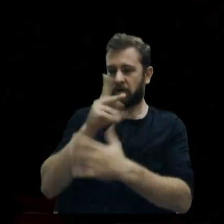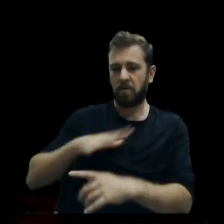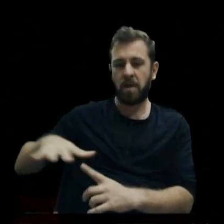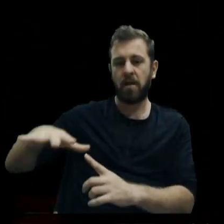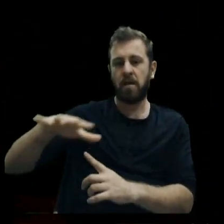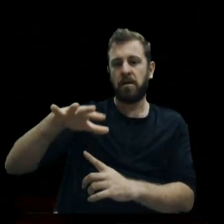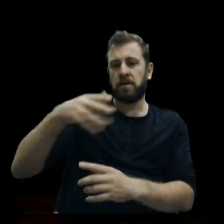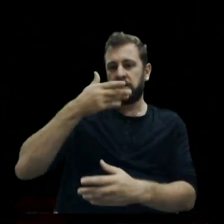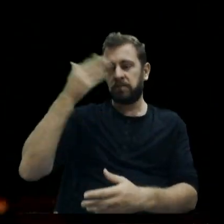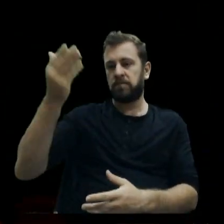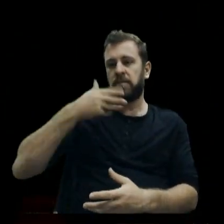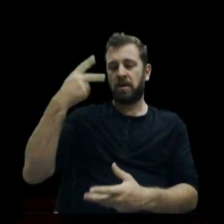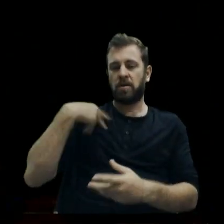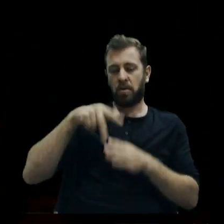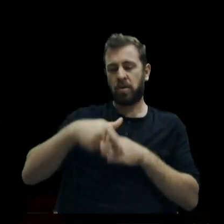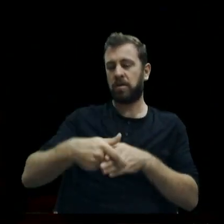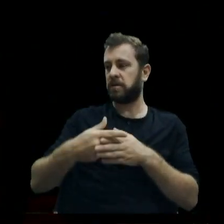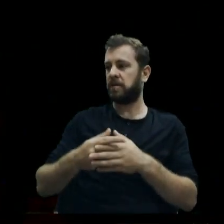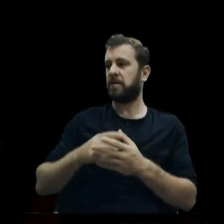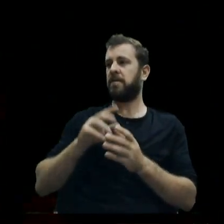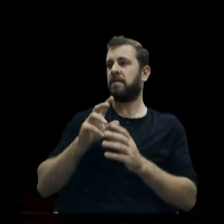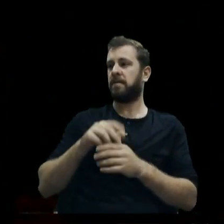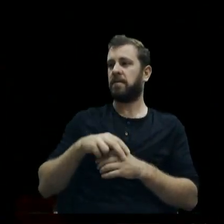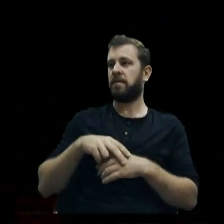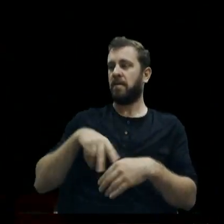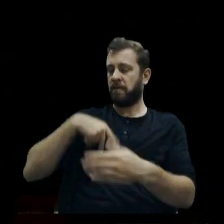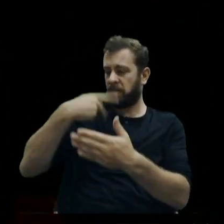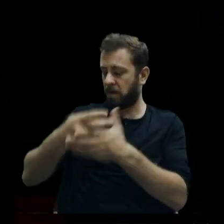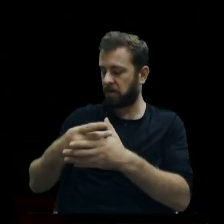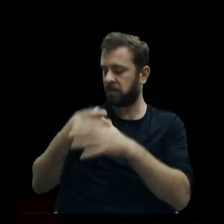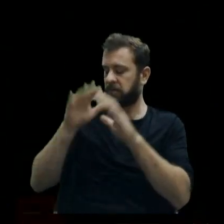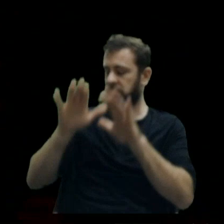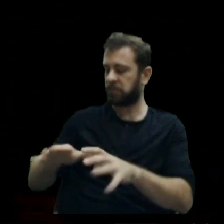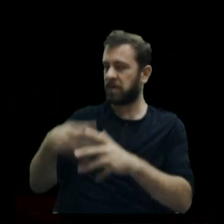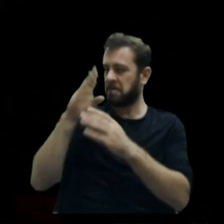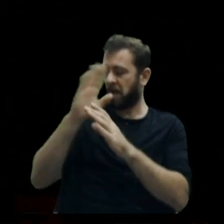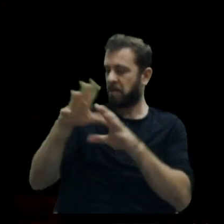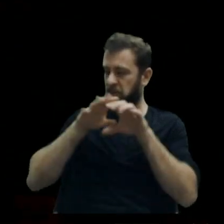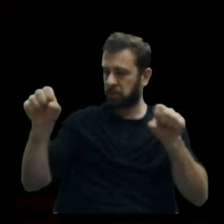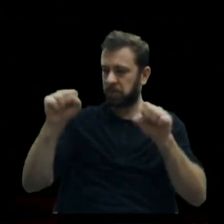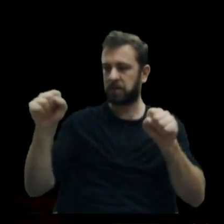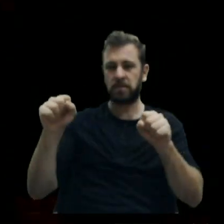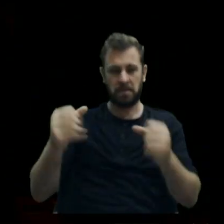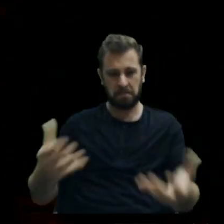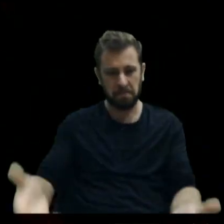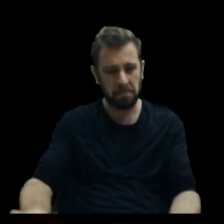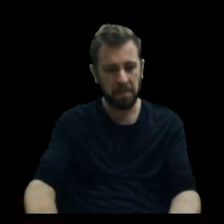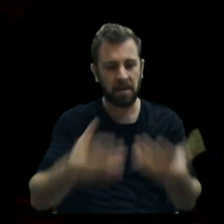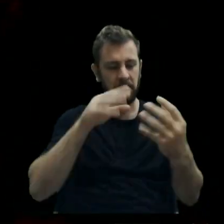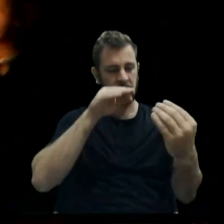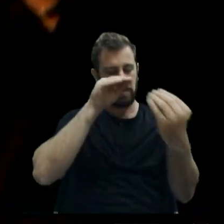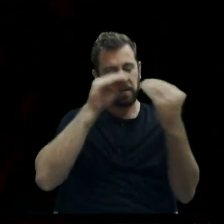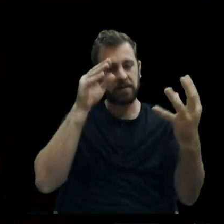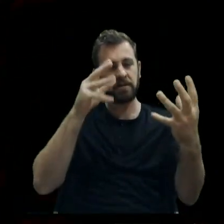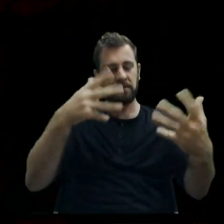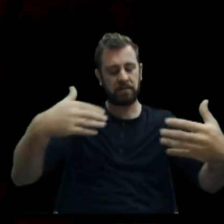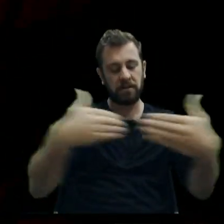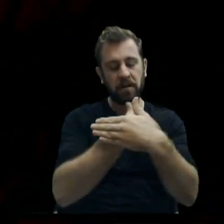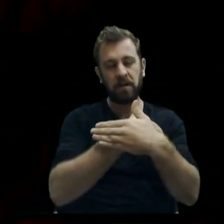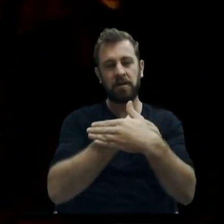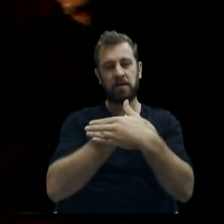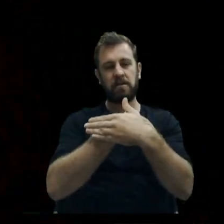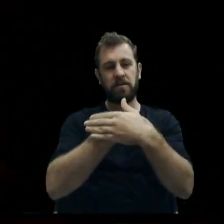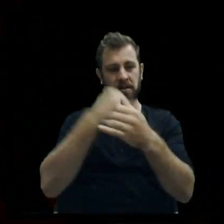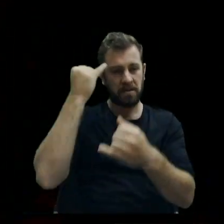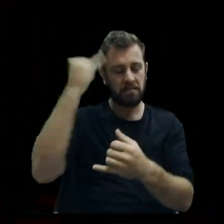horse, falls at the khak of Imam Hussein. Imam Hussein picks up Habib, kisses him, hugs him. Can you